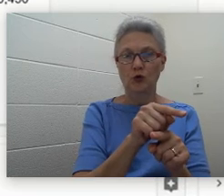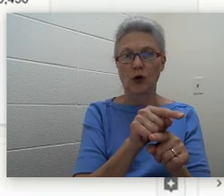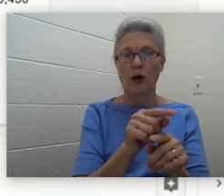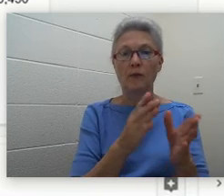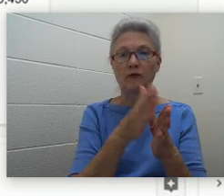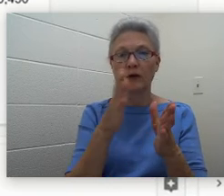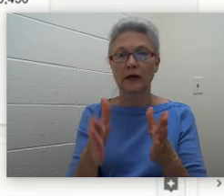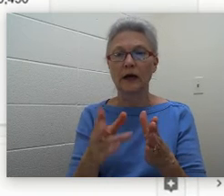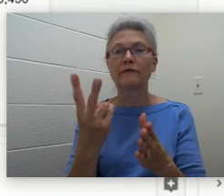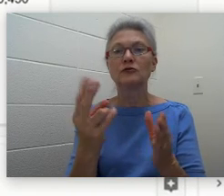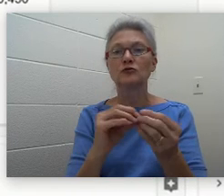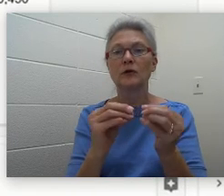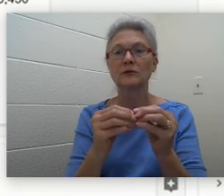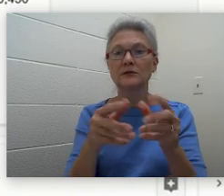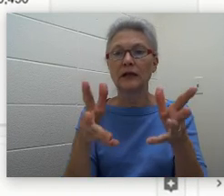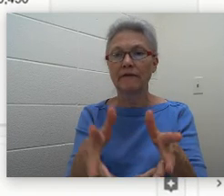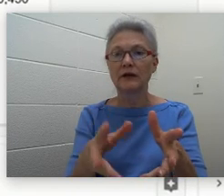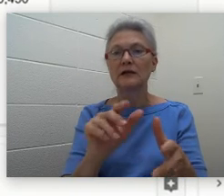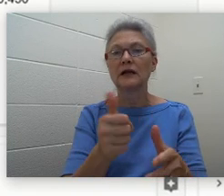Moving on, I have two numbers left,